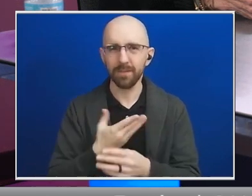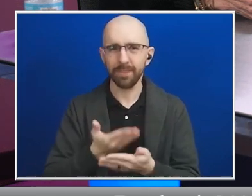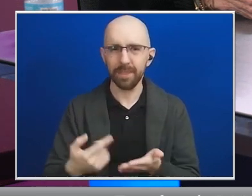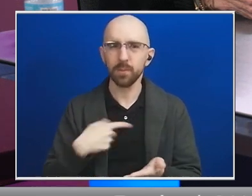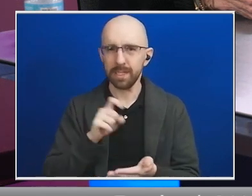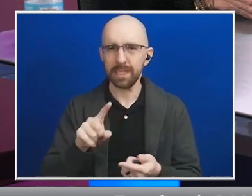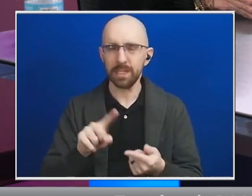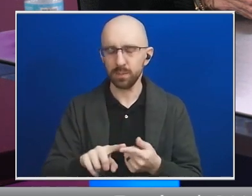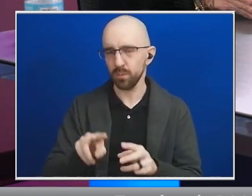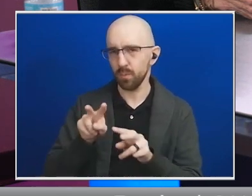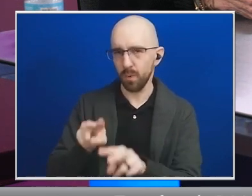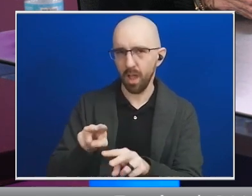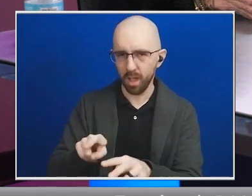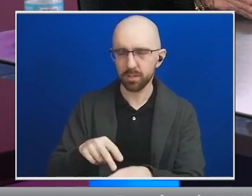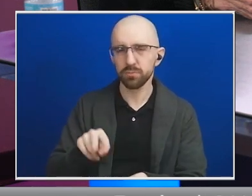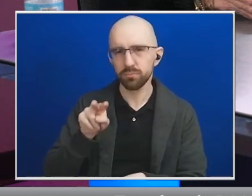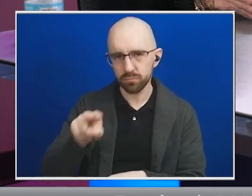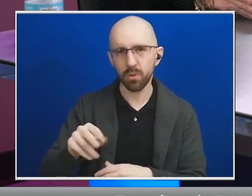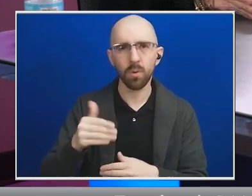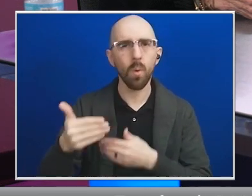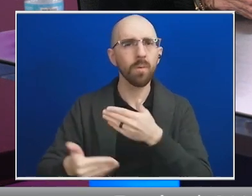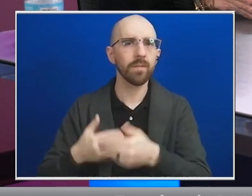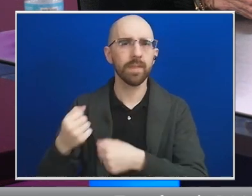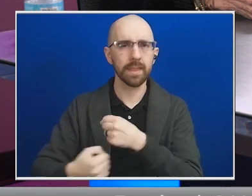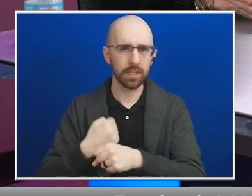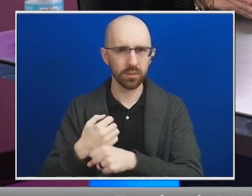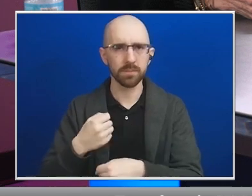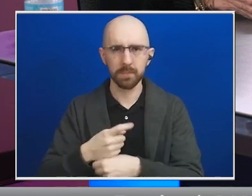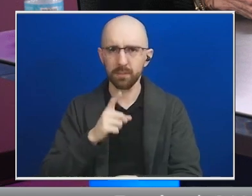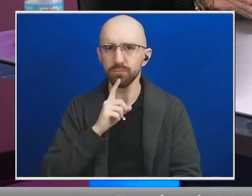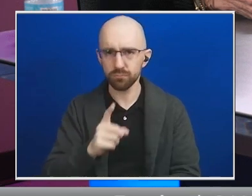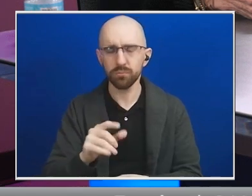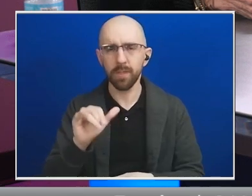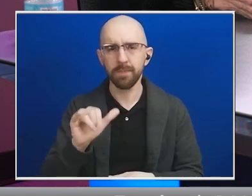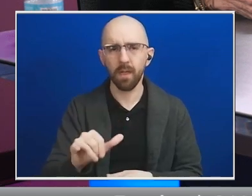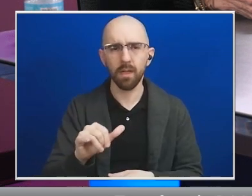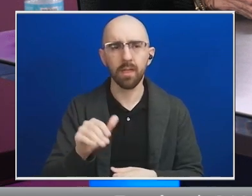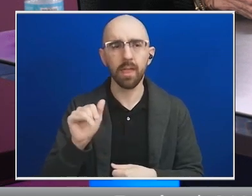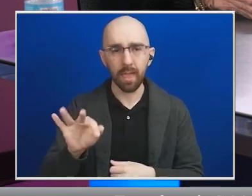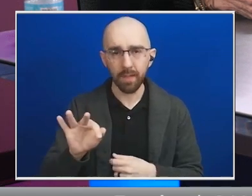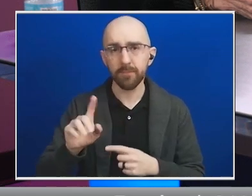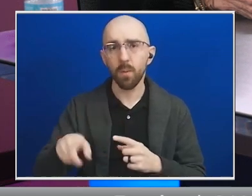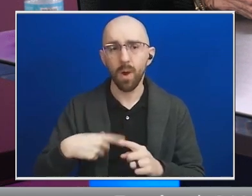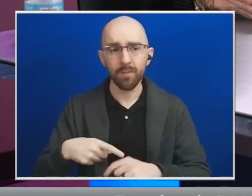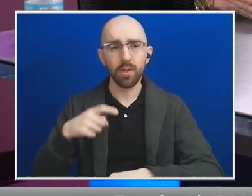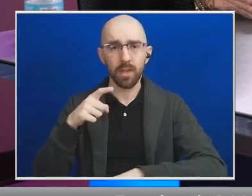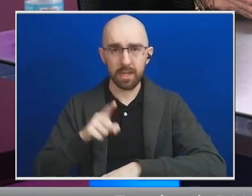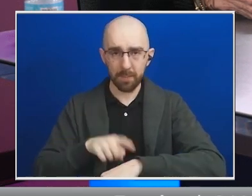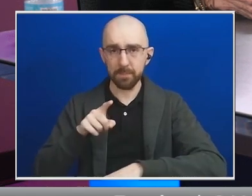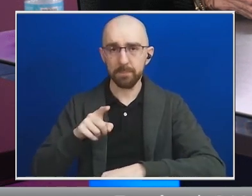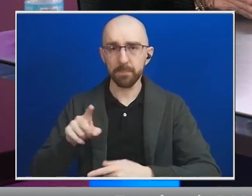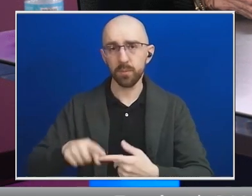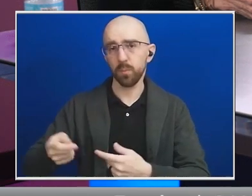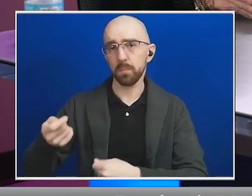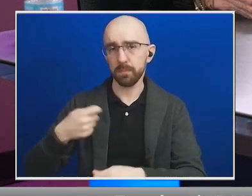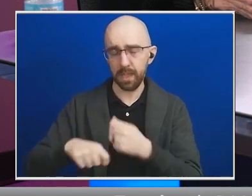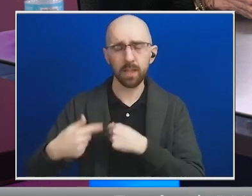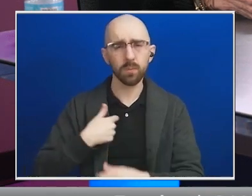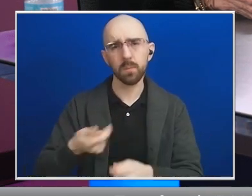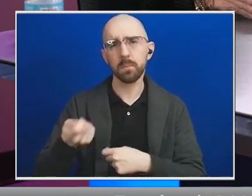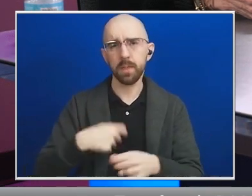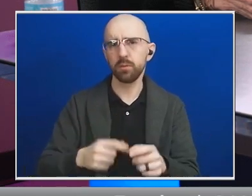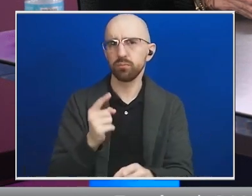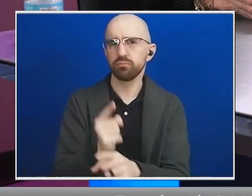and look at over the years and make sure that if and when the time comes that needs to be replaced, that we replace it at the right time and in the right